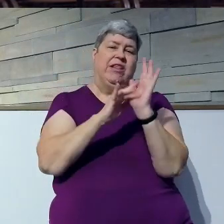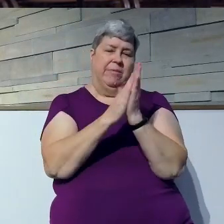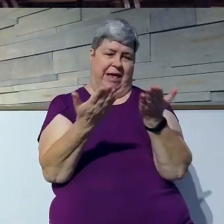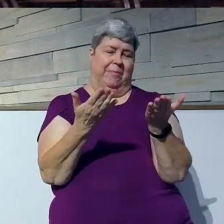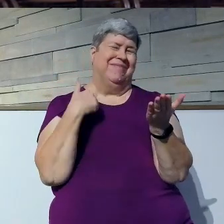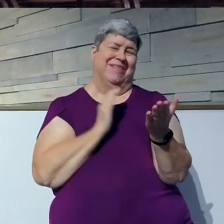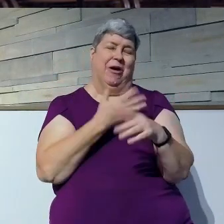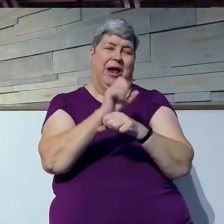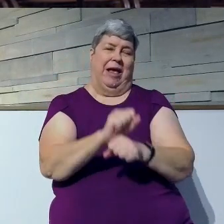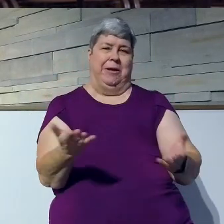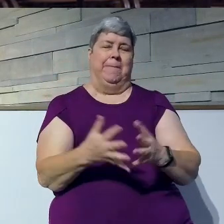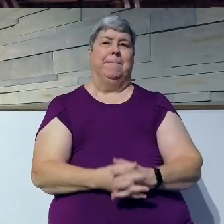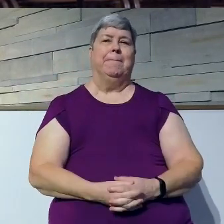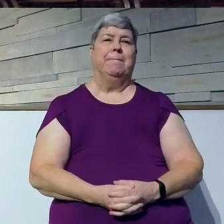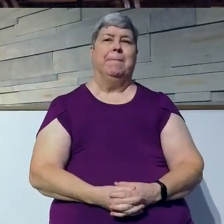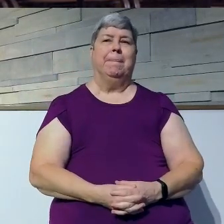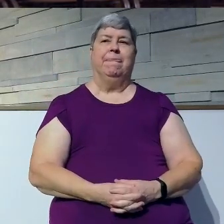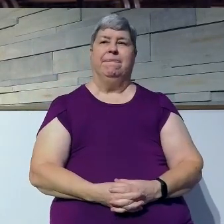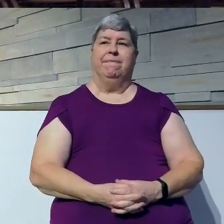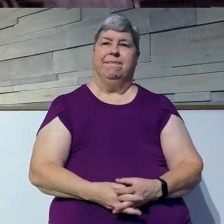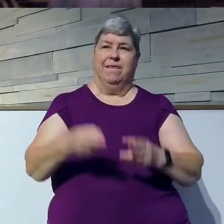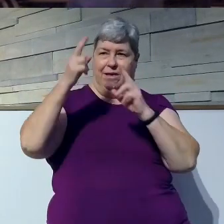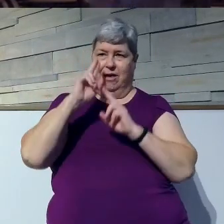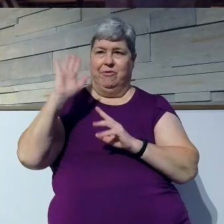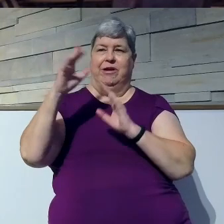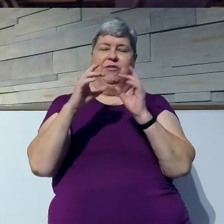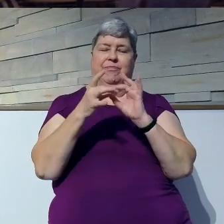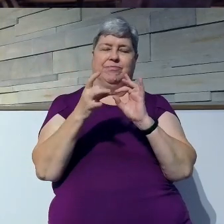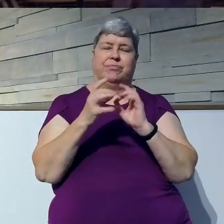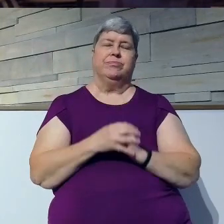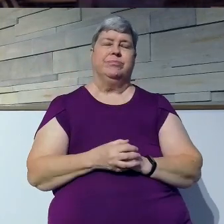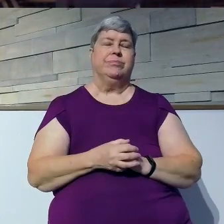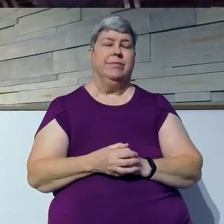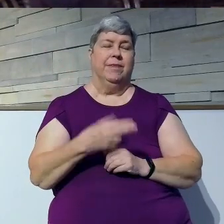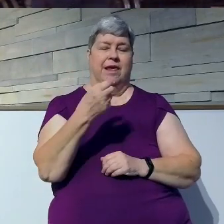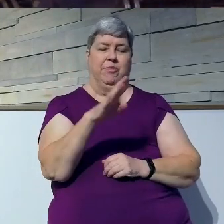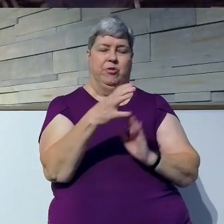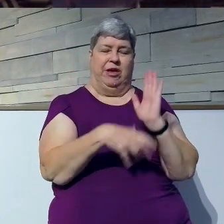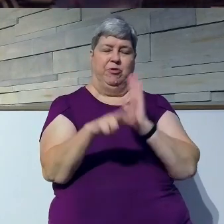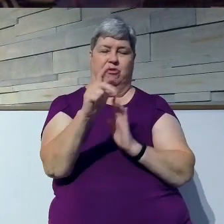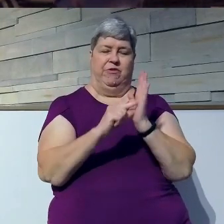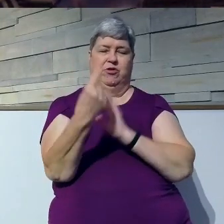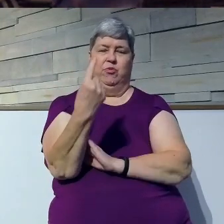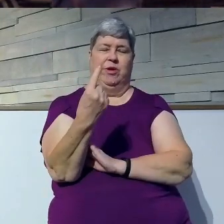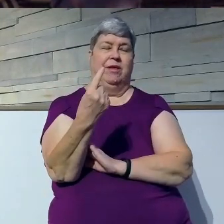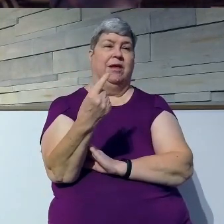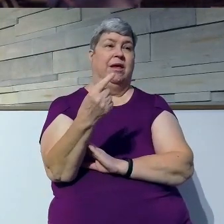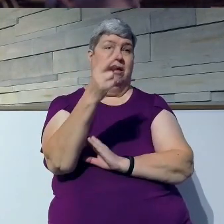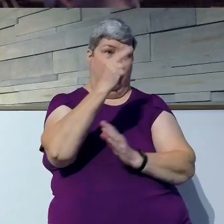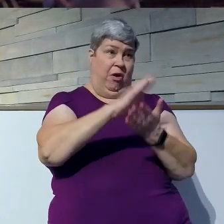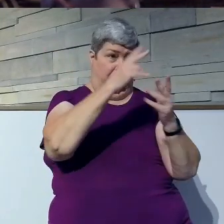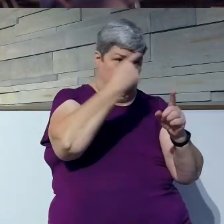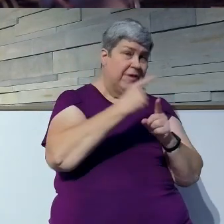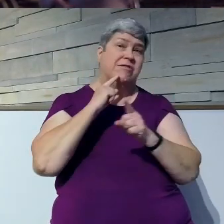is our custom here at Second Baptist Church, in honor of the word. Hebrews 3 verse 1 says, "Therefore, holy brothers